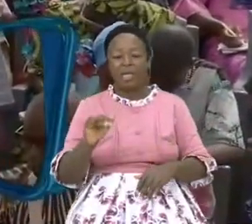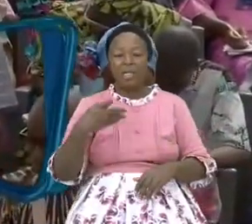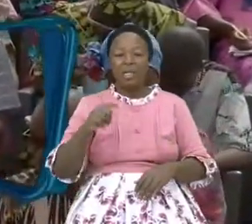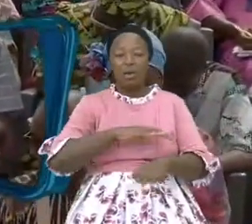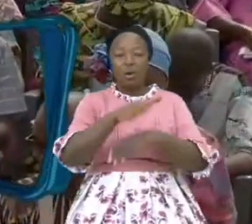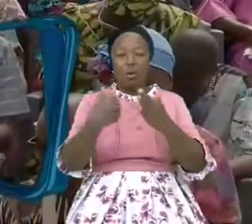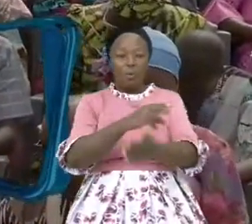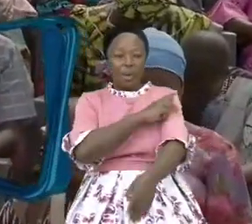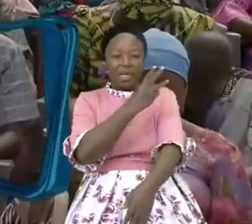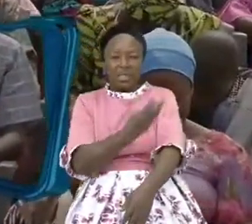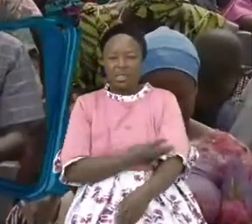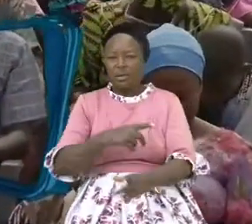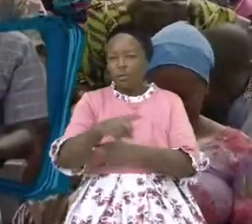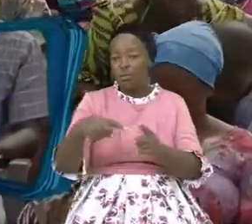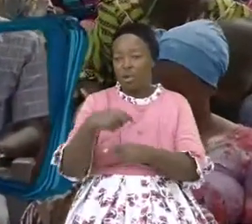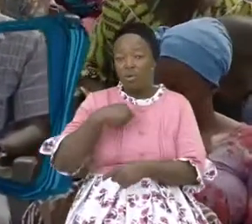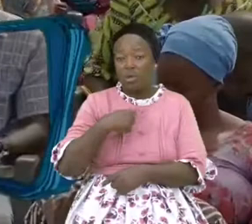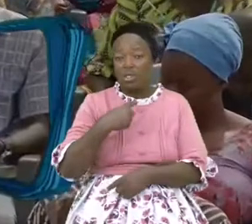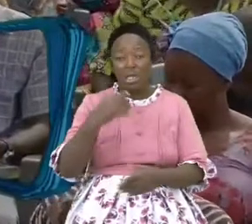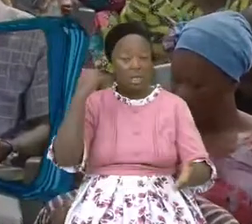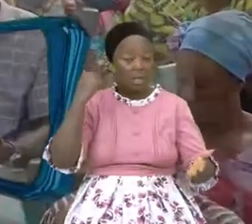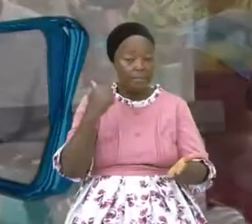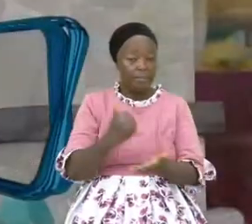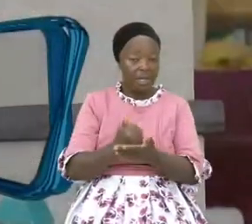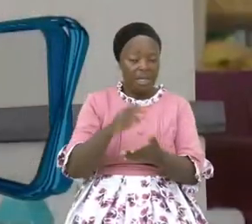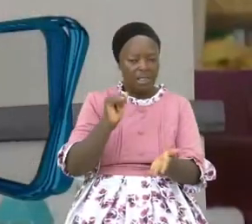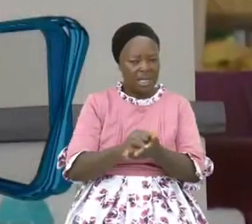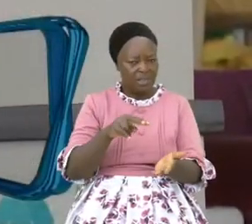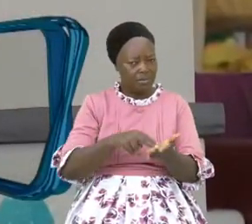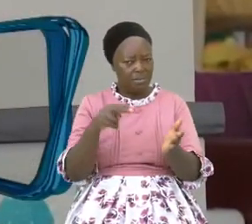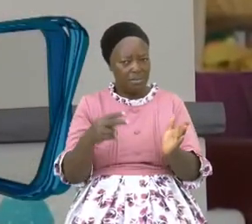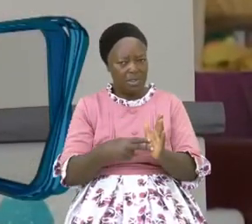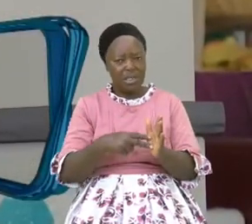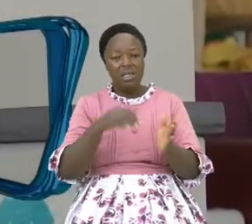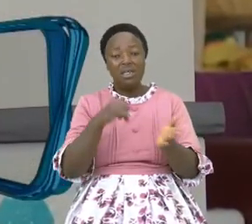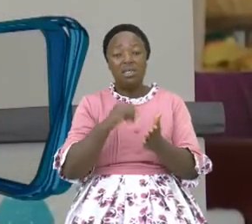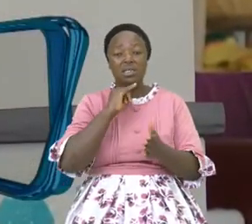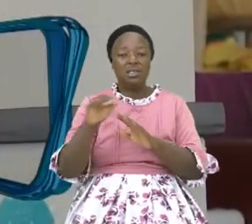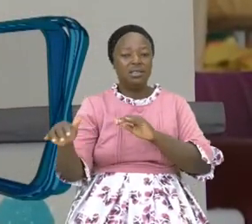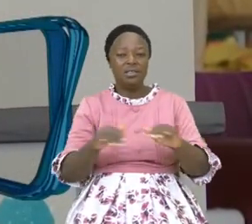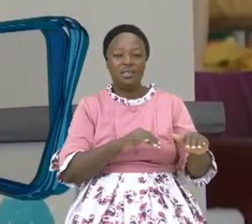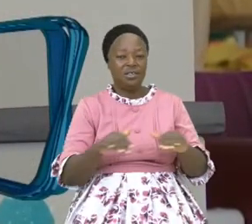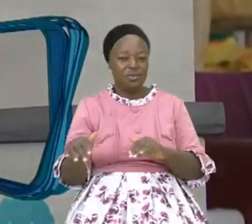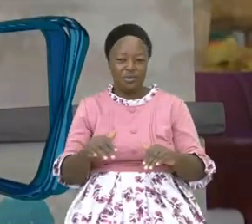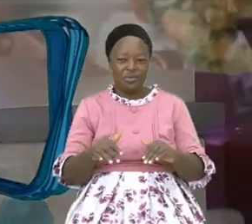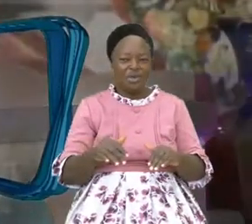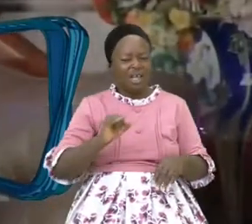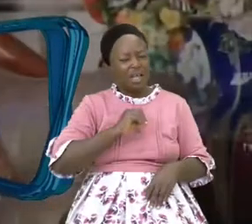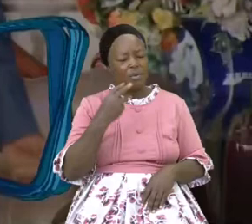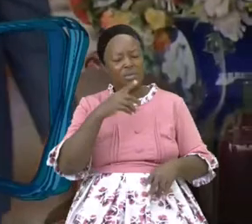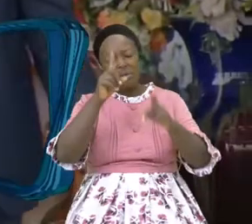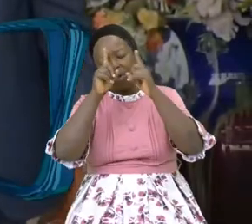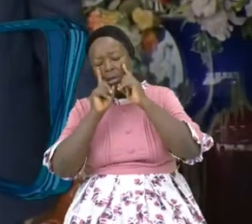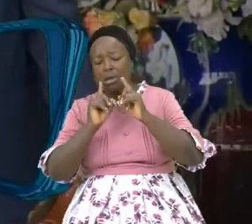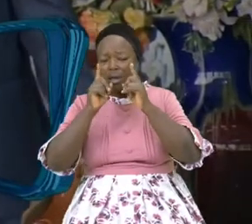Almighty. When we say amen, that means it's settled. I was crying before, I cannot